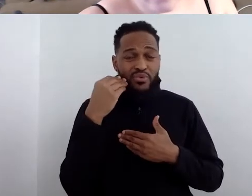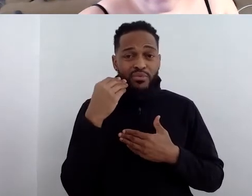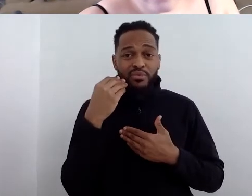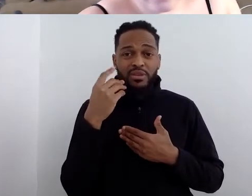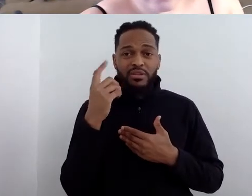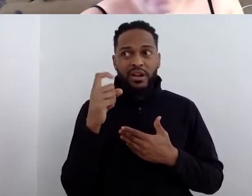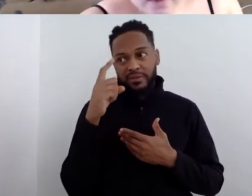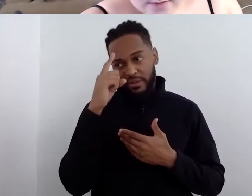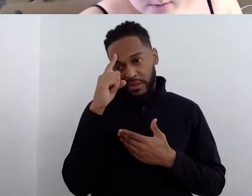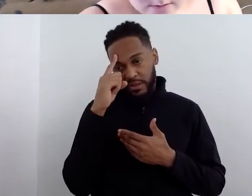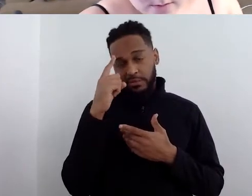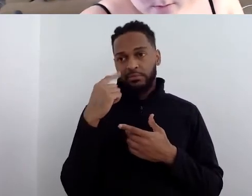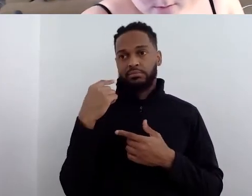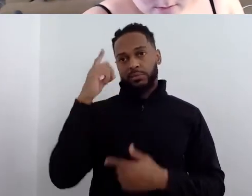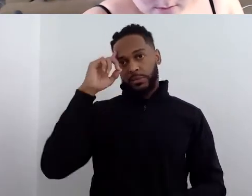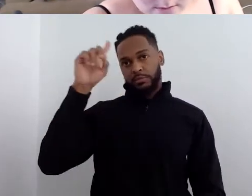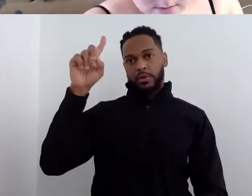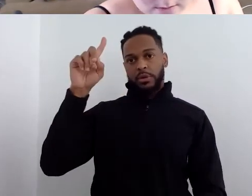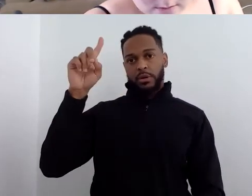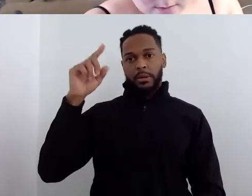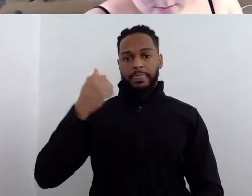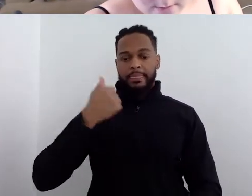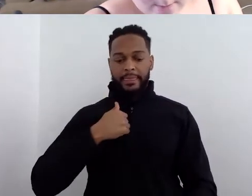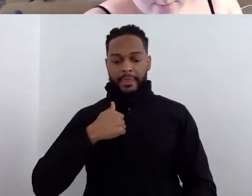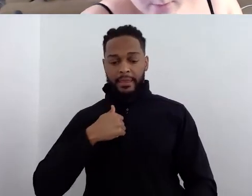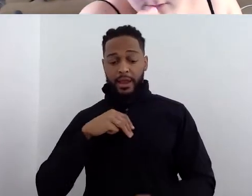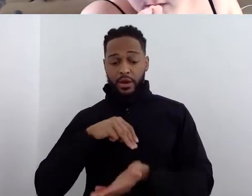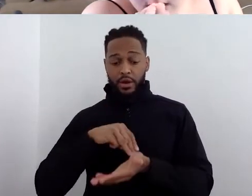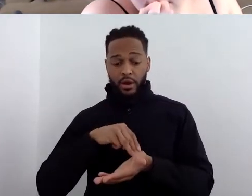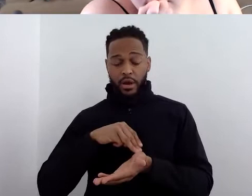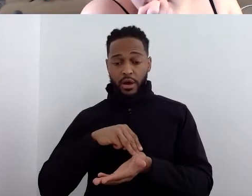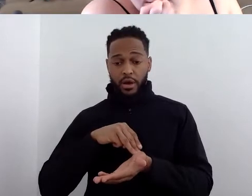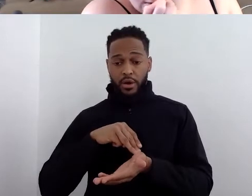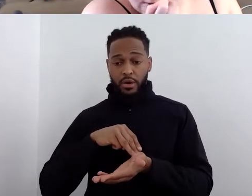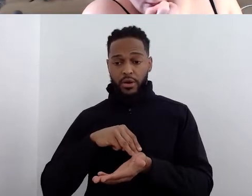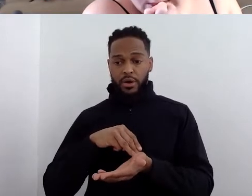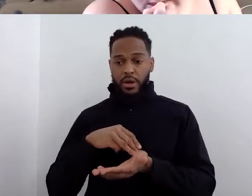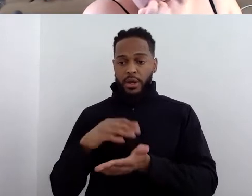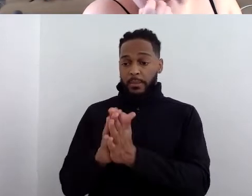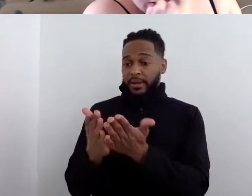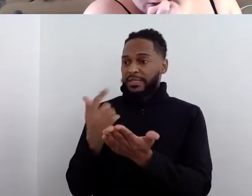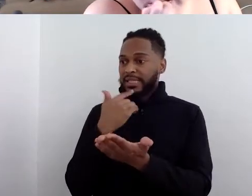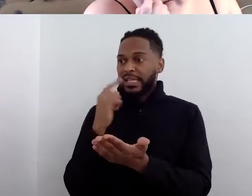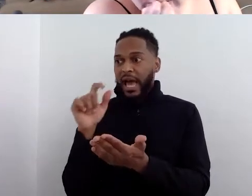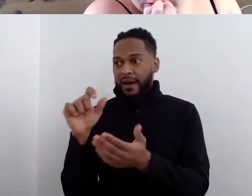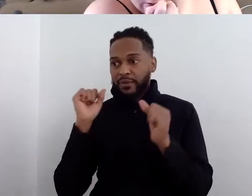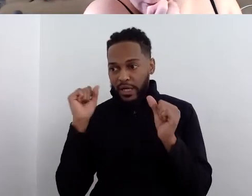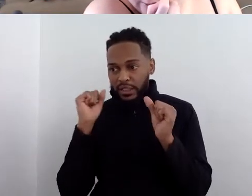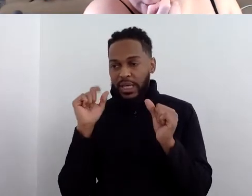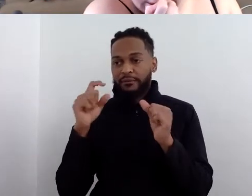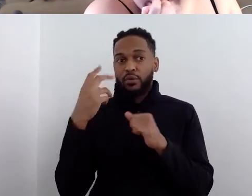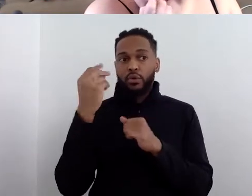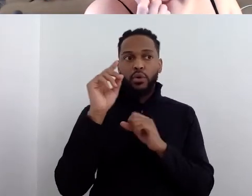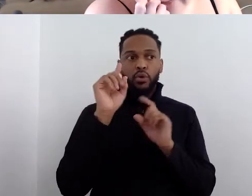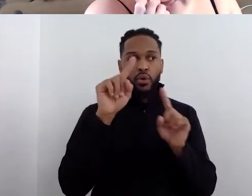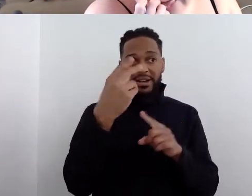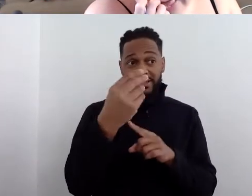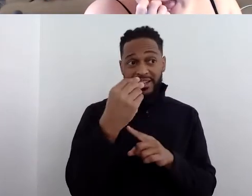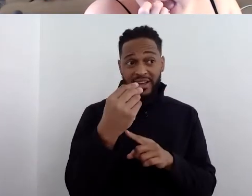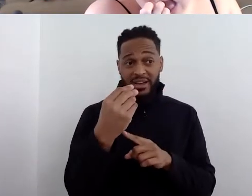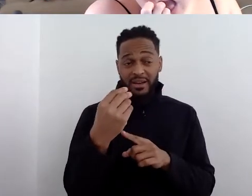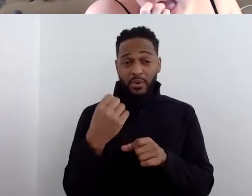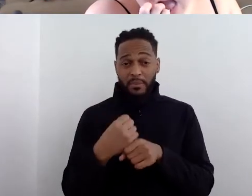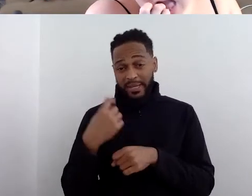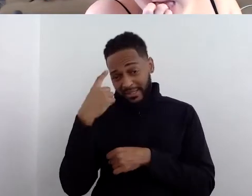practical. As a doctor, the textbook answer is you got to exercise, you got to get outside. But the answer that makes sense is let's